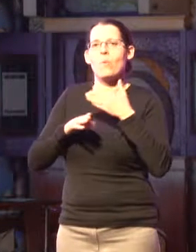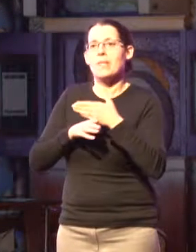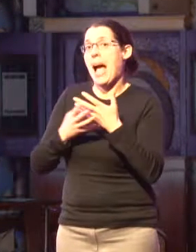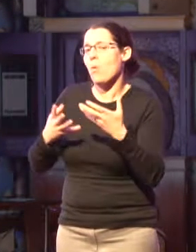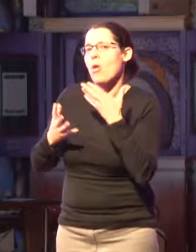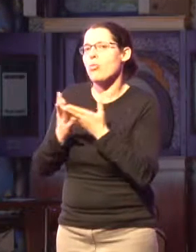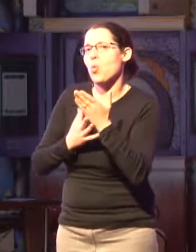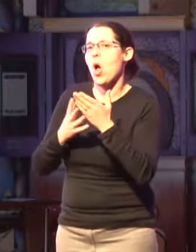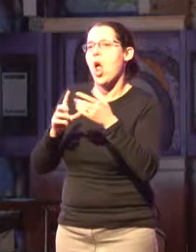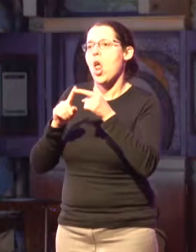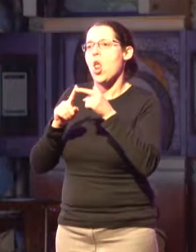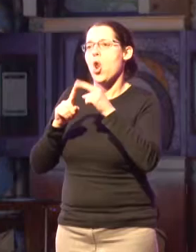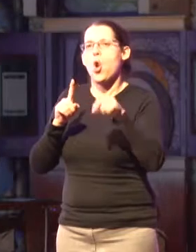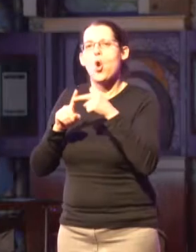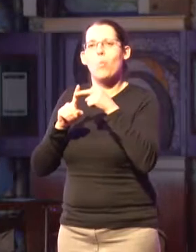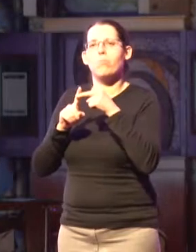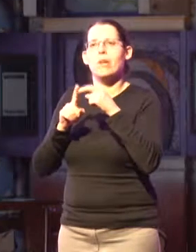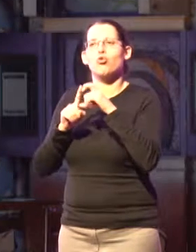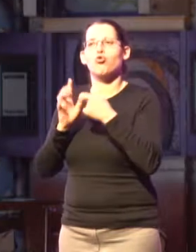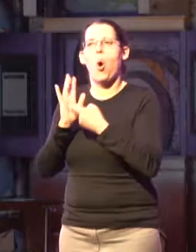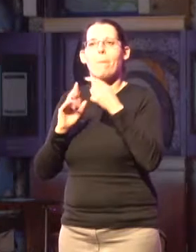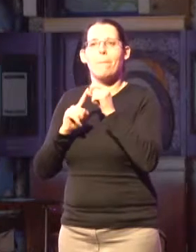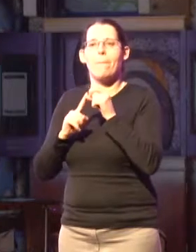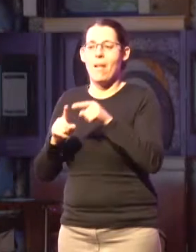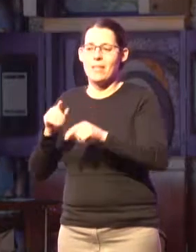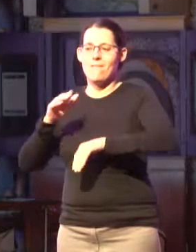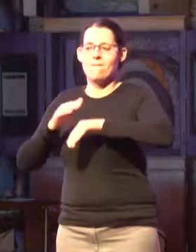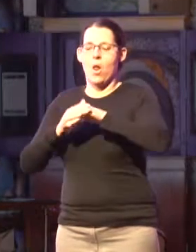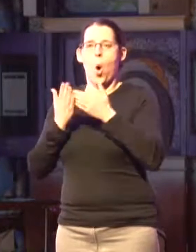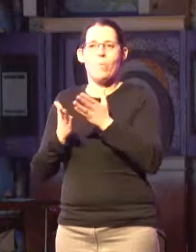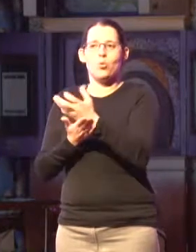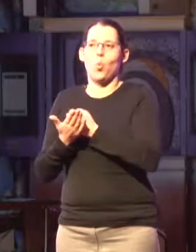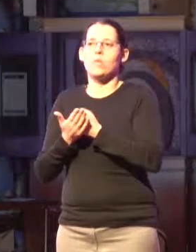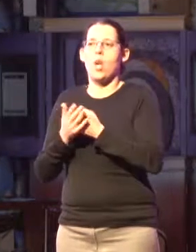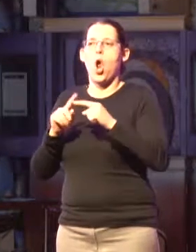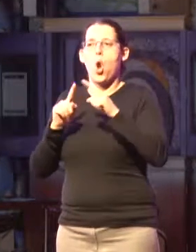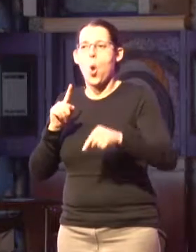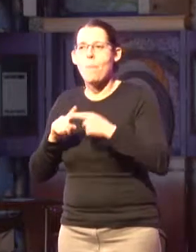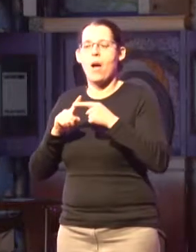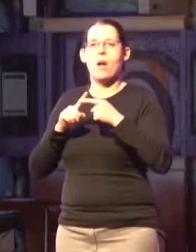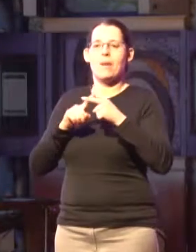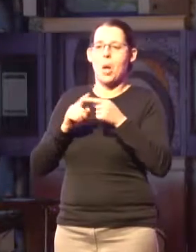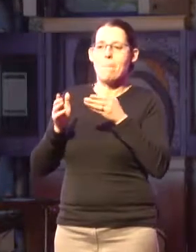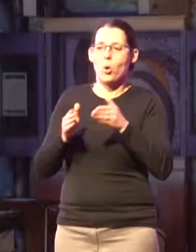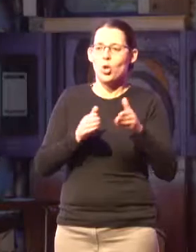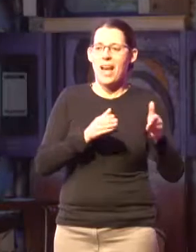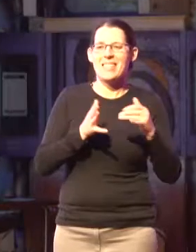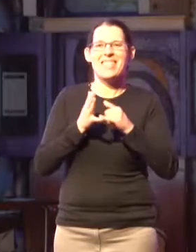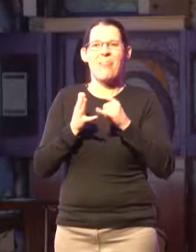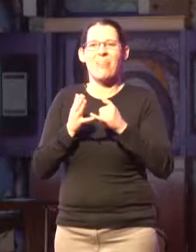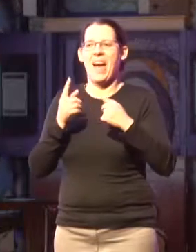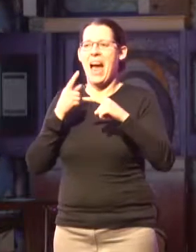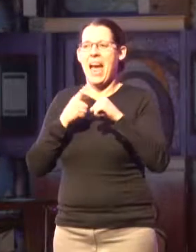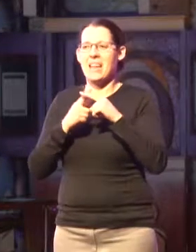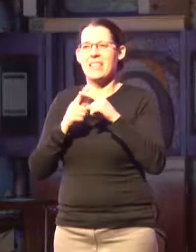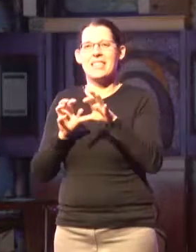Loop.js. Loop.js is a fully open source looper, modular synth and sampler designed for